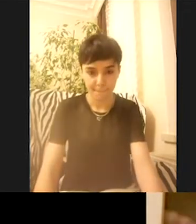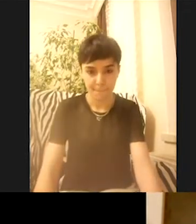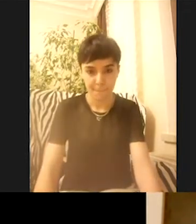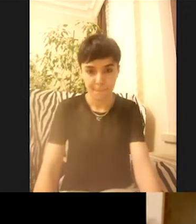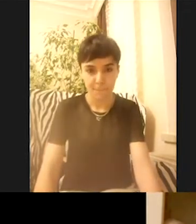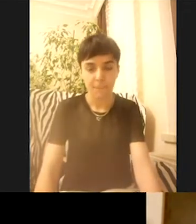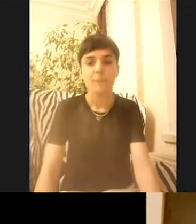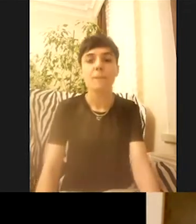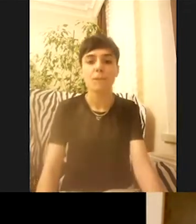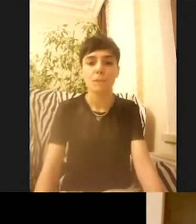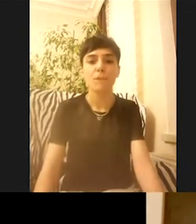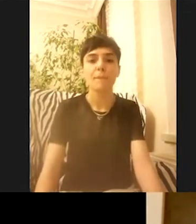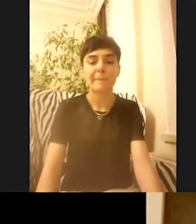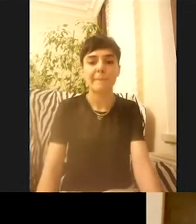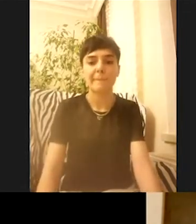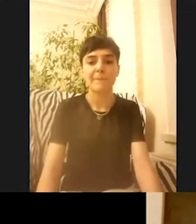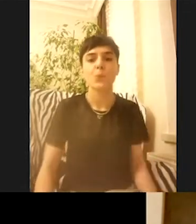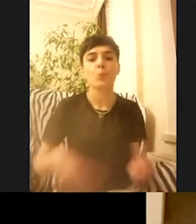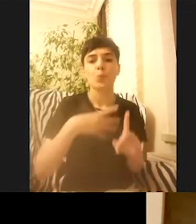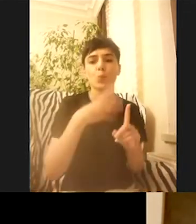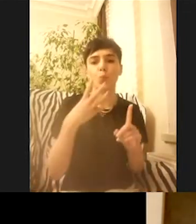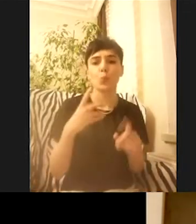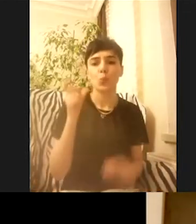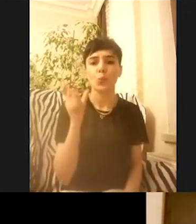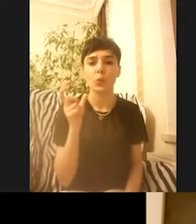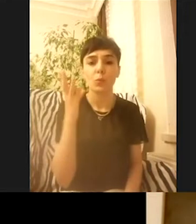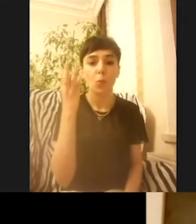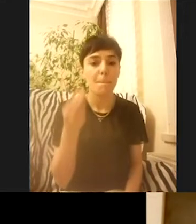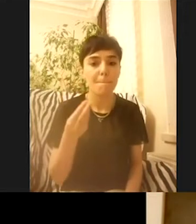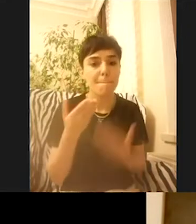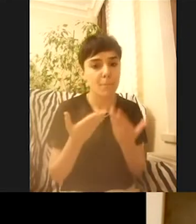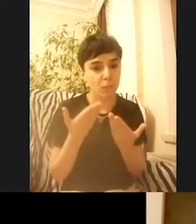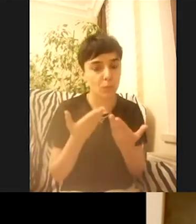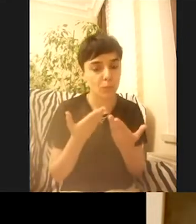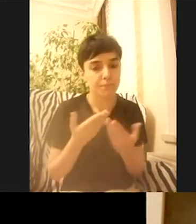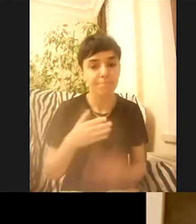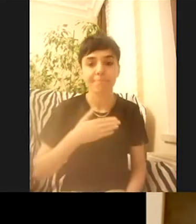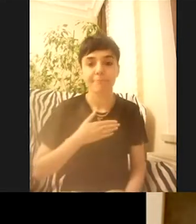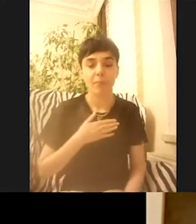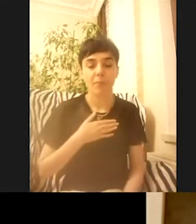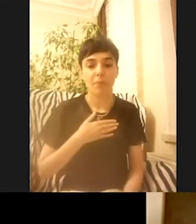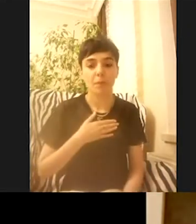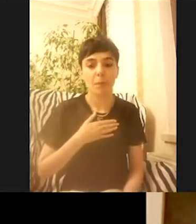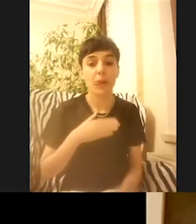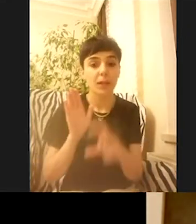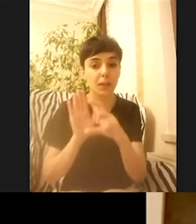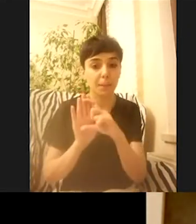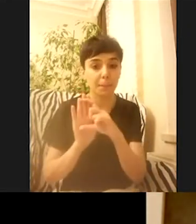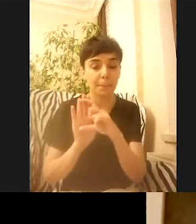with queerism theory, you say that you have to queer your own identity in order to be able to actually fight the